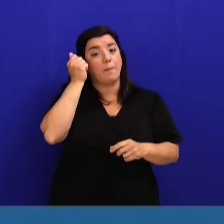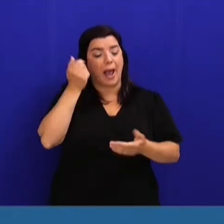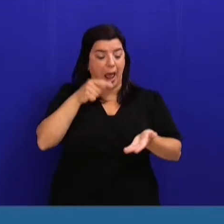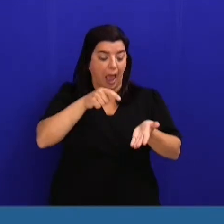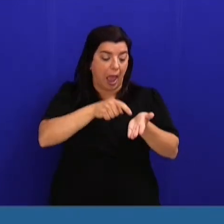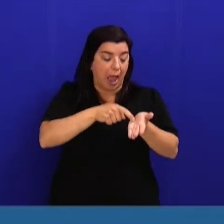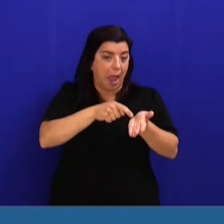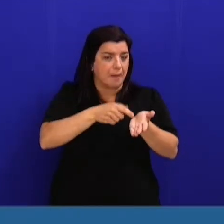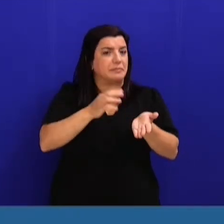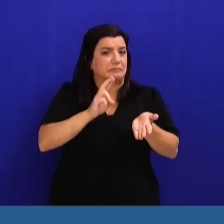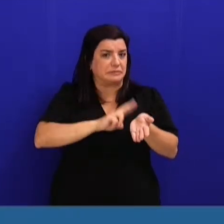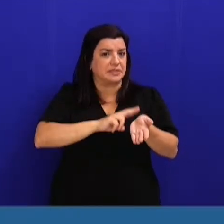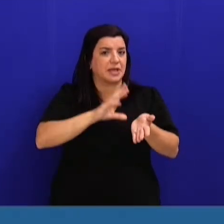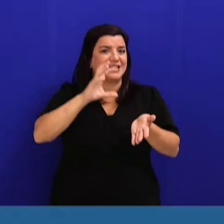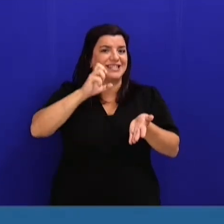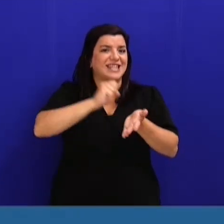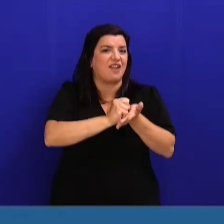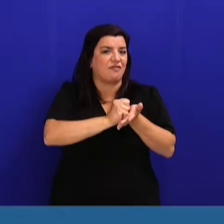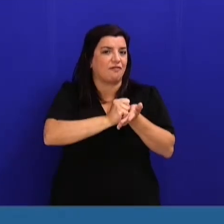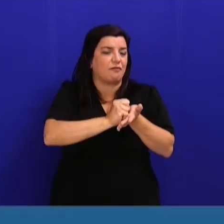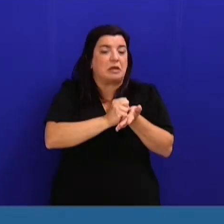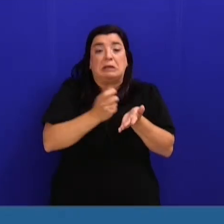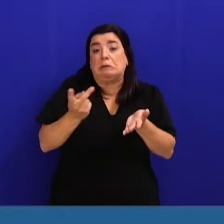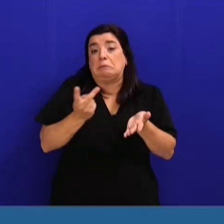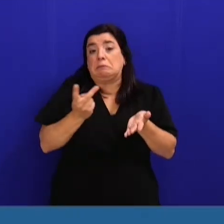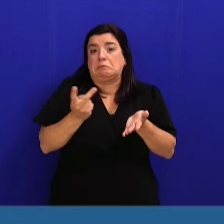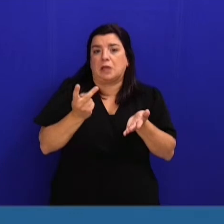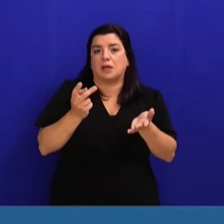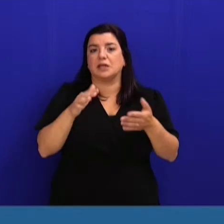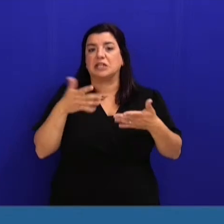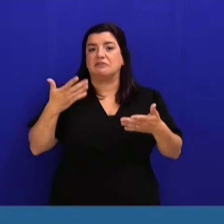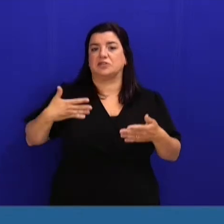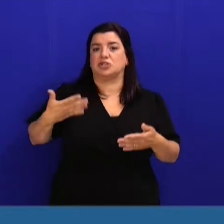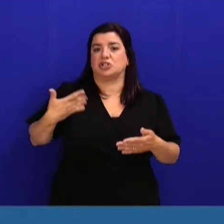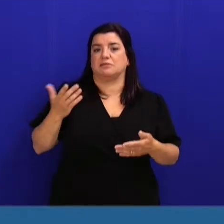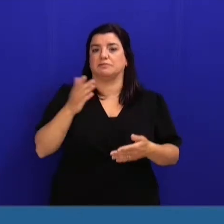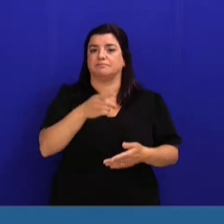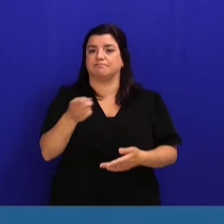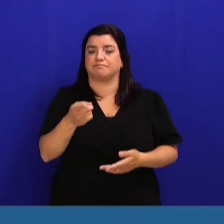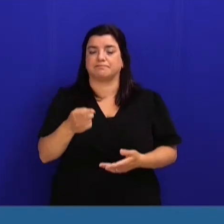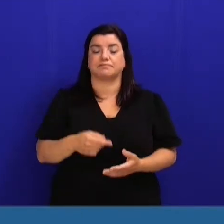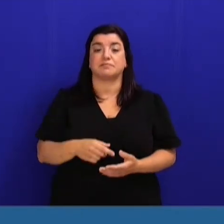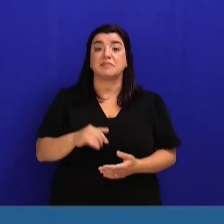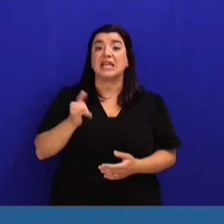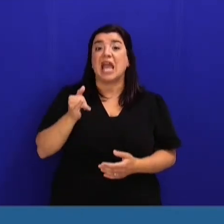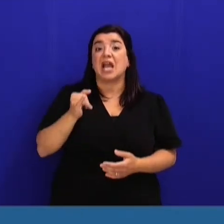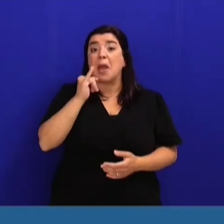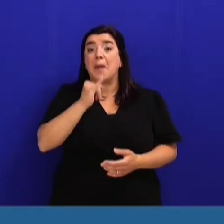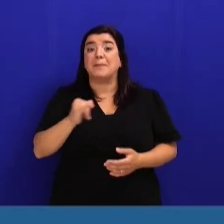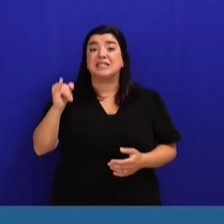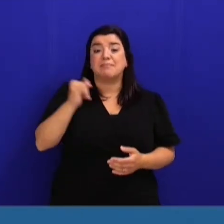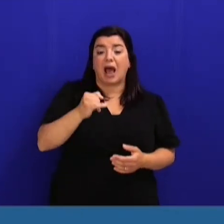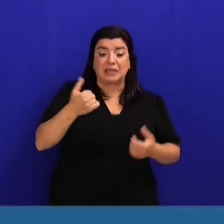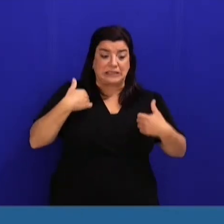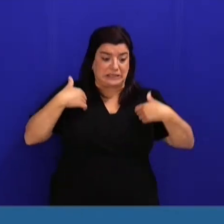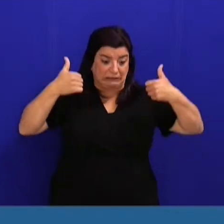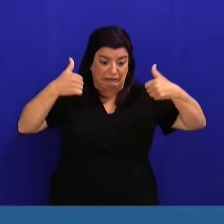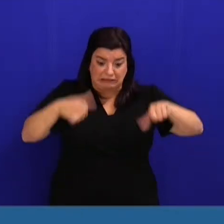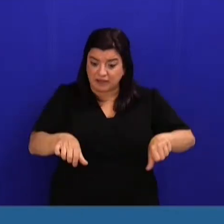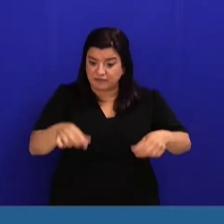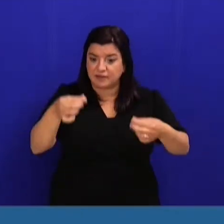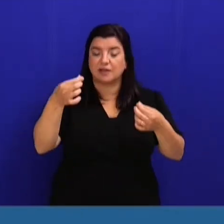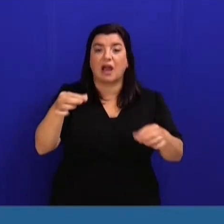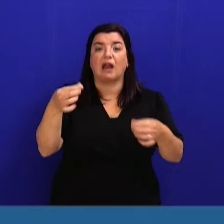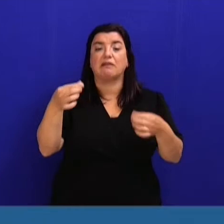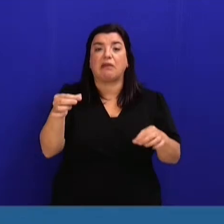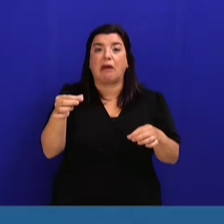għandek smartphone jew inkella tkun tista' tipprintja dan iċ-ċertifikat. Jekk inti biżbal tkun tlift il-printout u ma tkunx